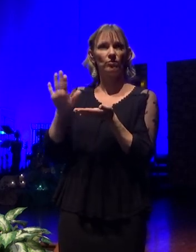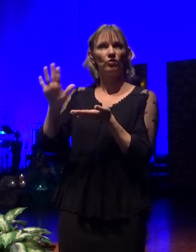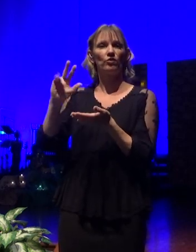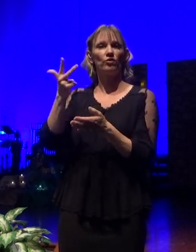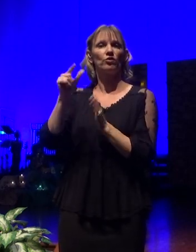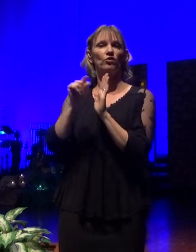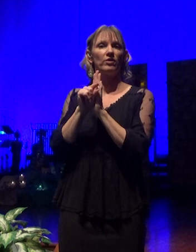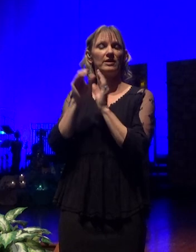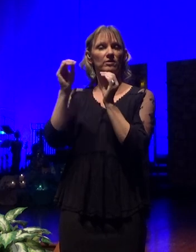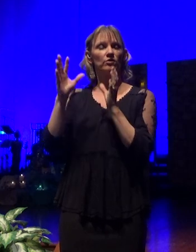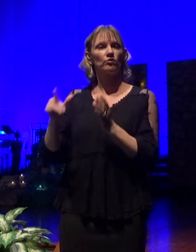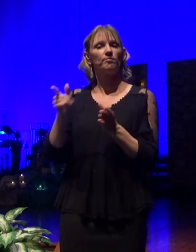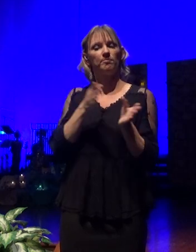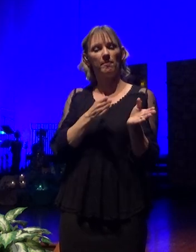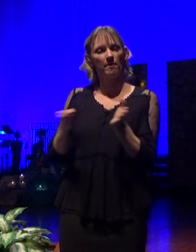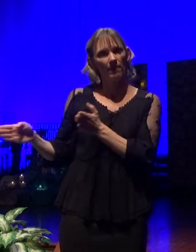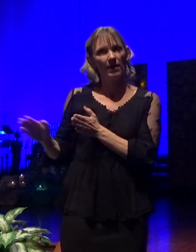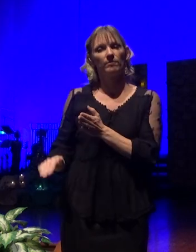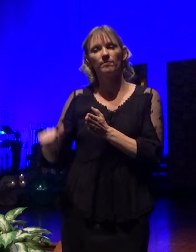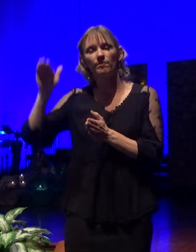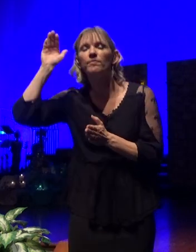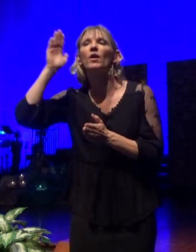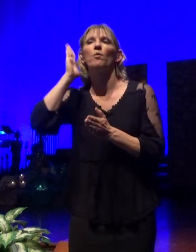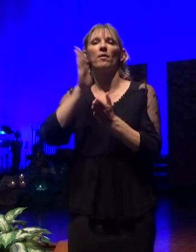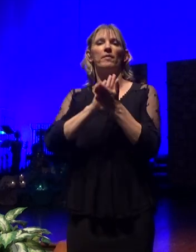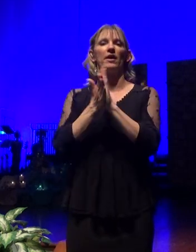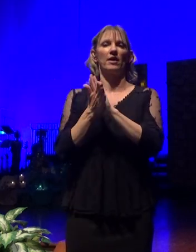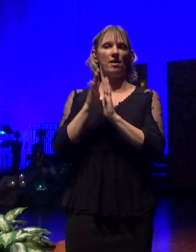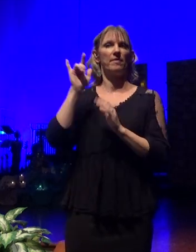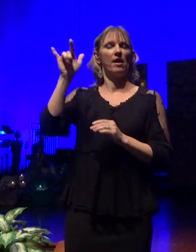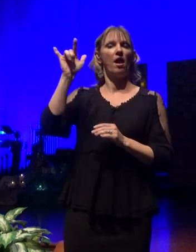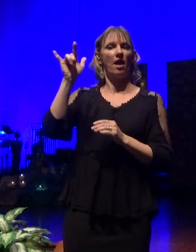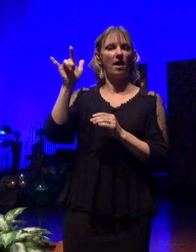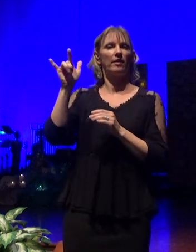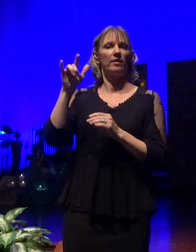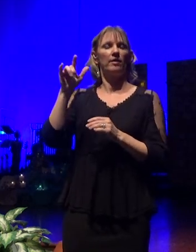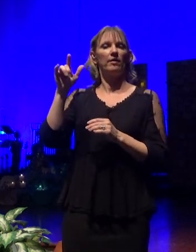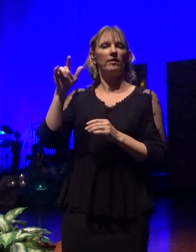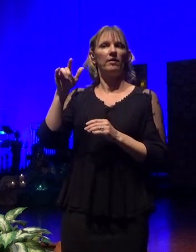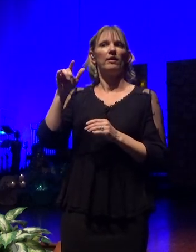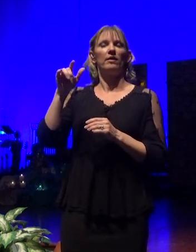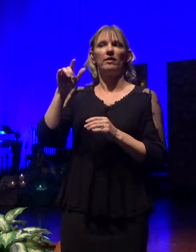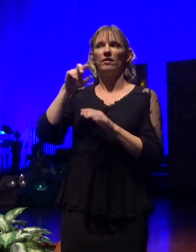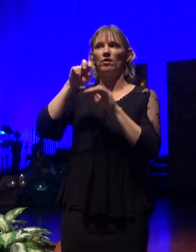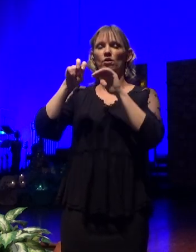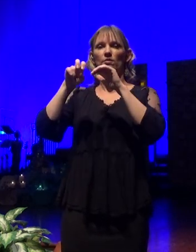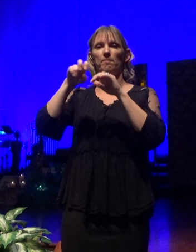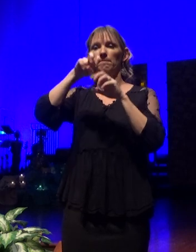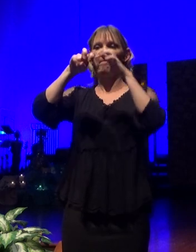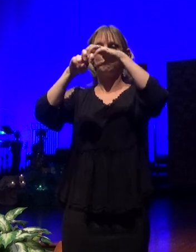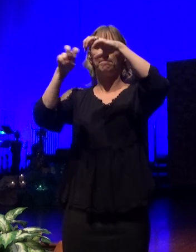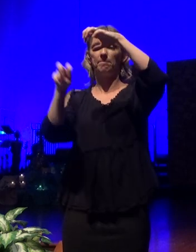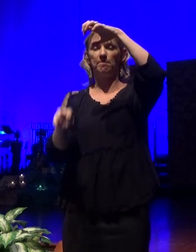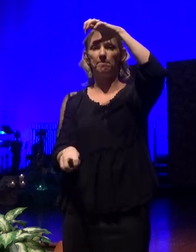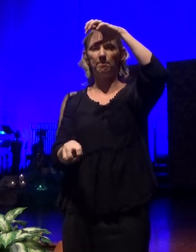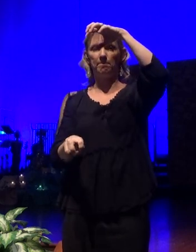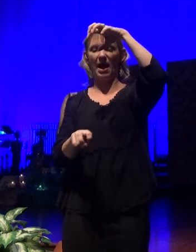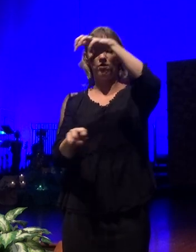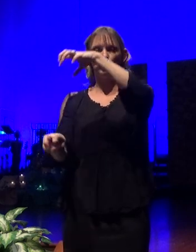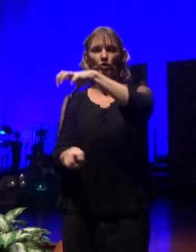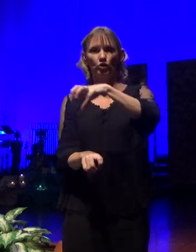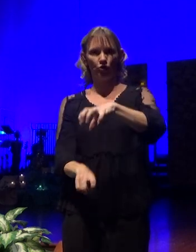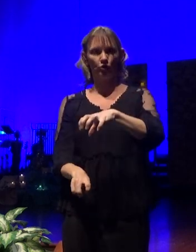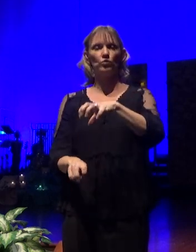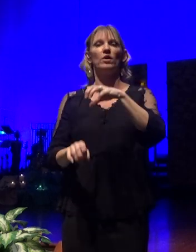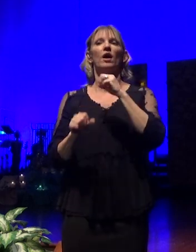had plans to be an airline pilot, crop duster, jump out of the parachute, and to be a